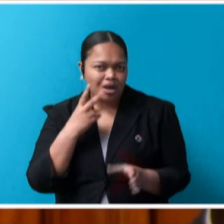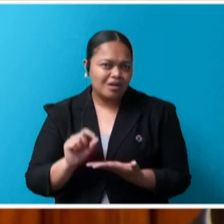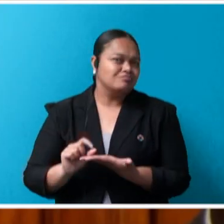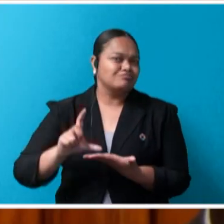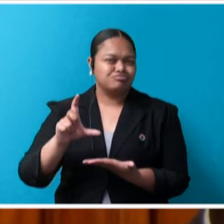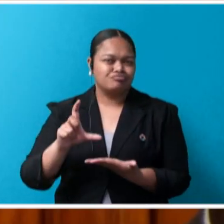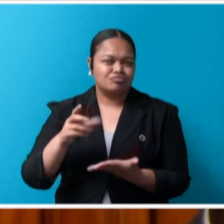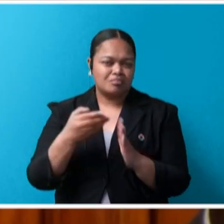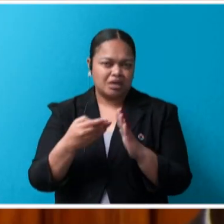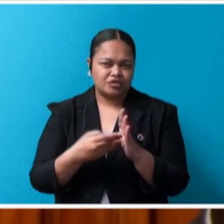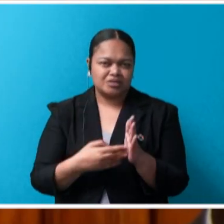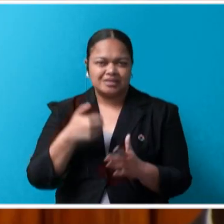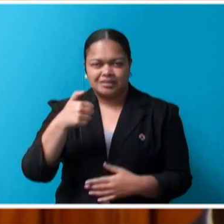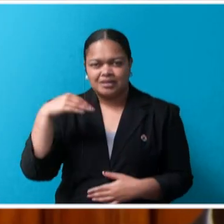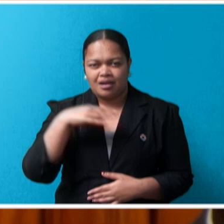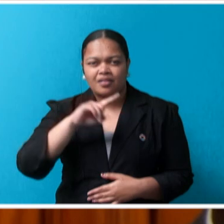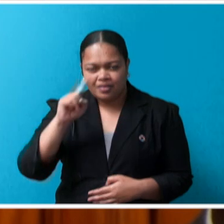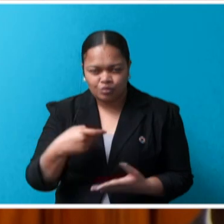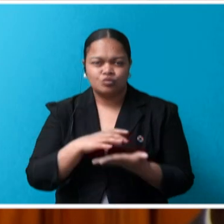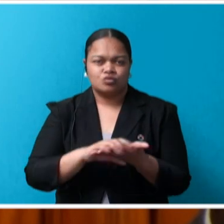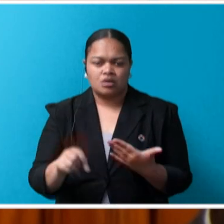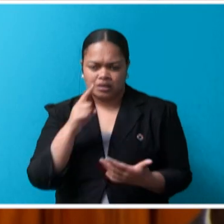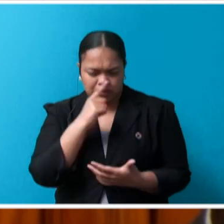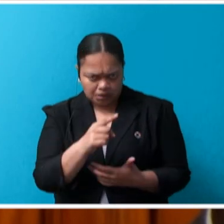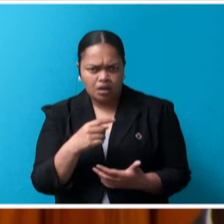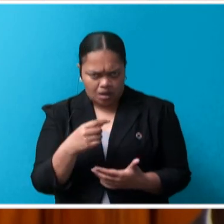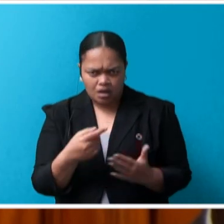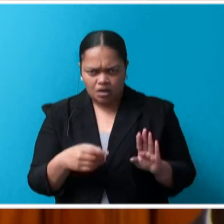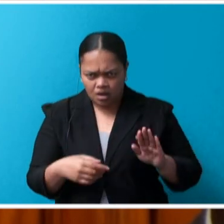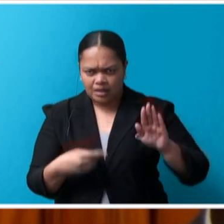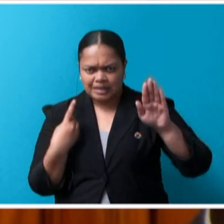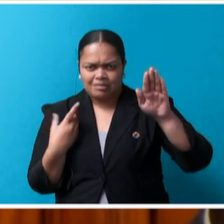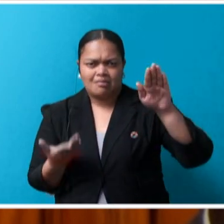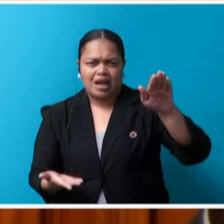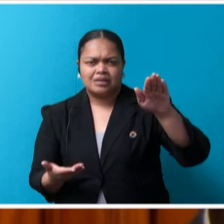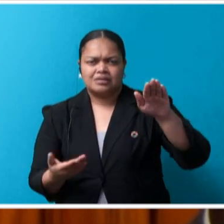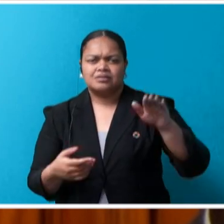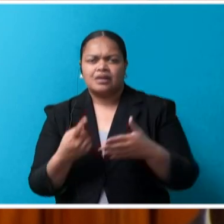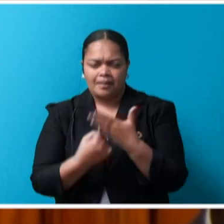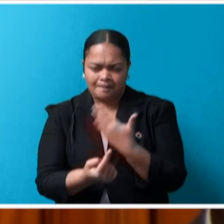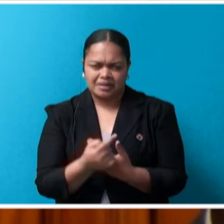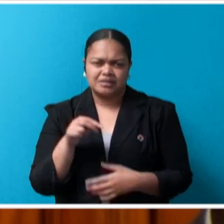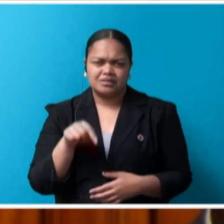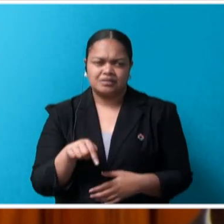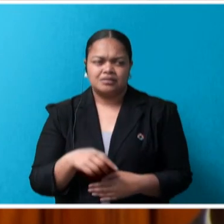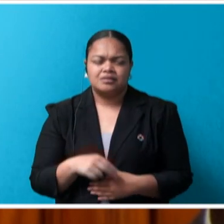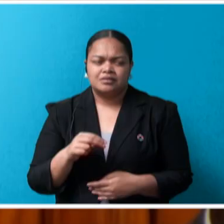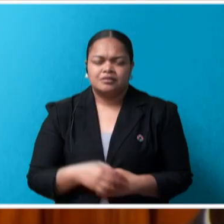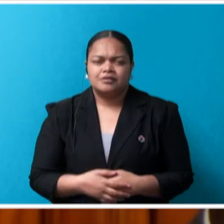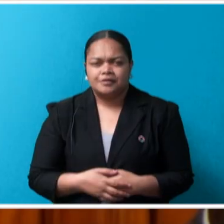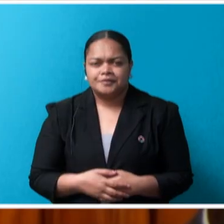to $600,000, reflecting growing demand and the confidence in the sector, or the confidence this sector has earned.